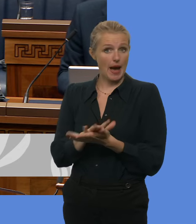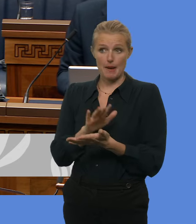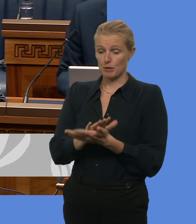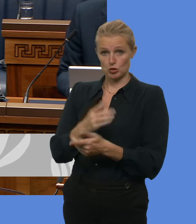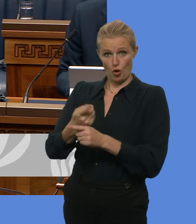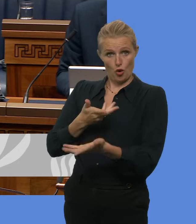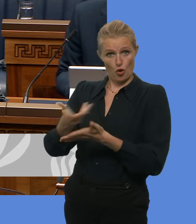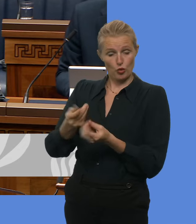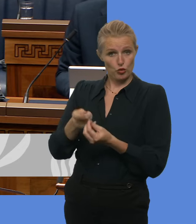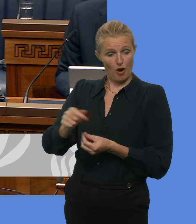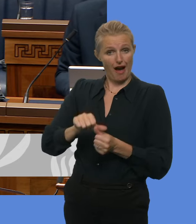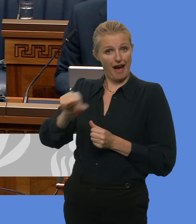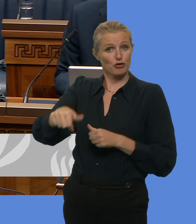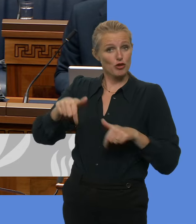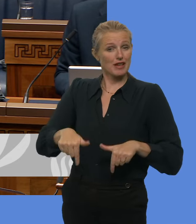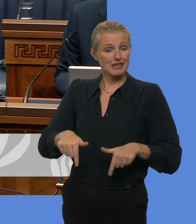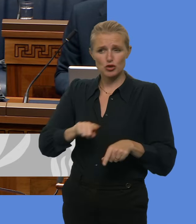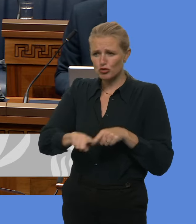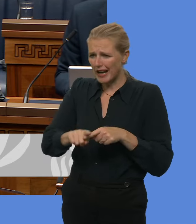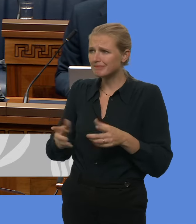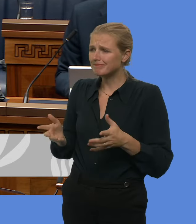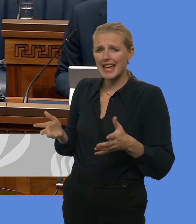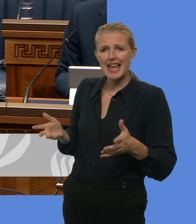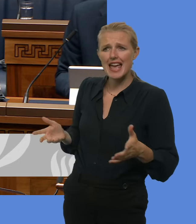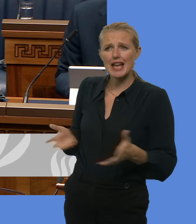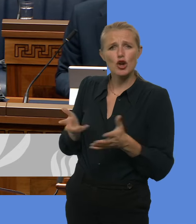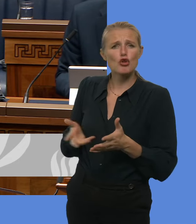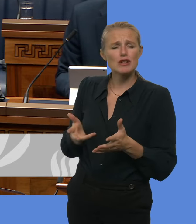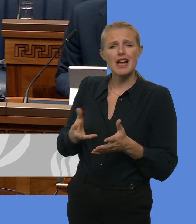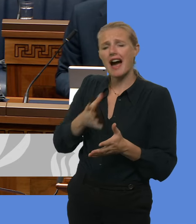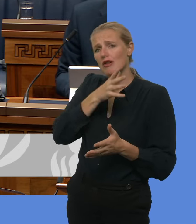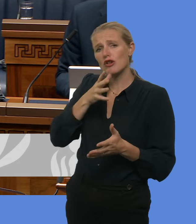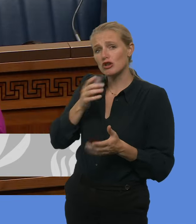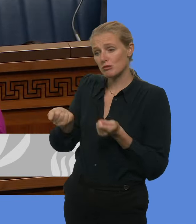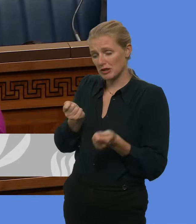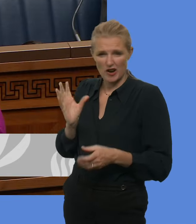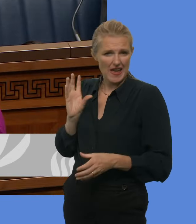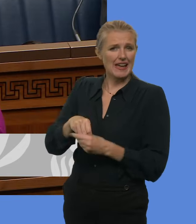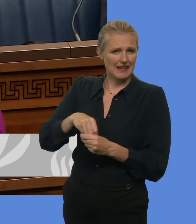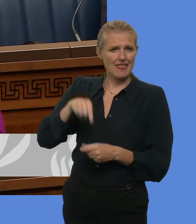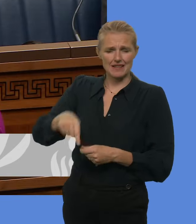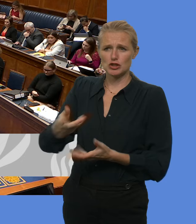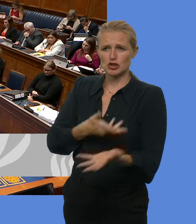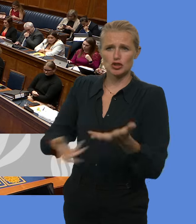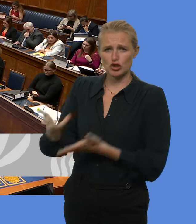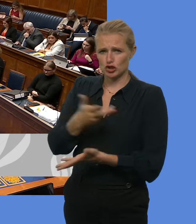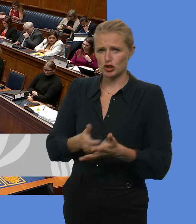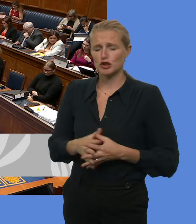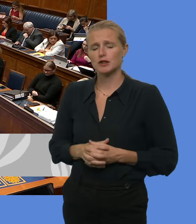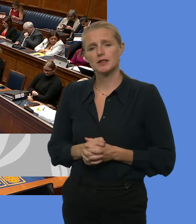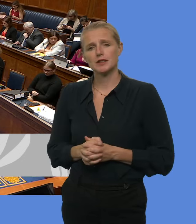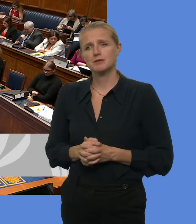member afterwards to see if we can encourage the Agriculture Minister to do so. Mr McHugh.